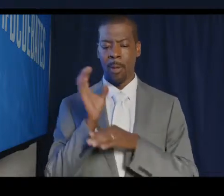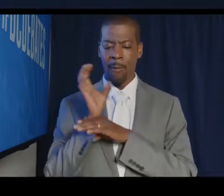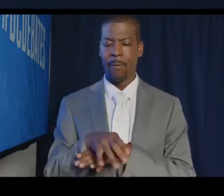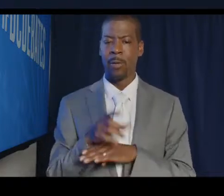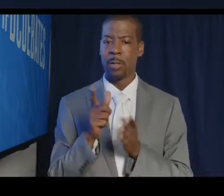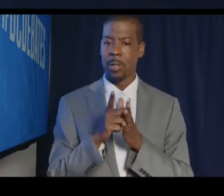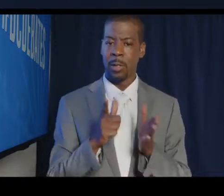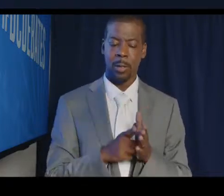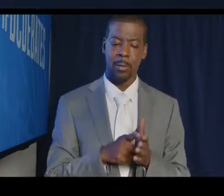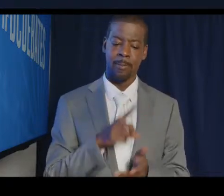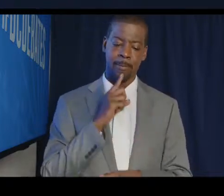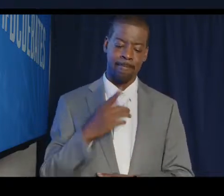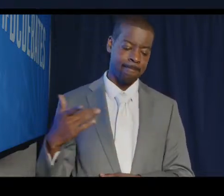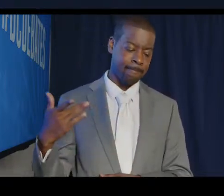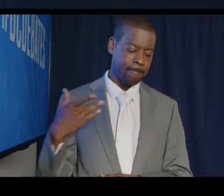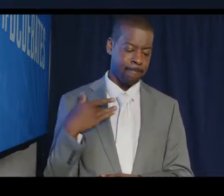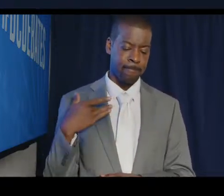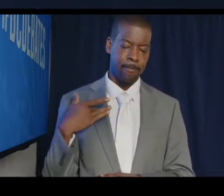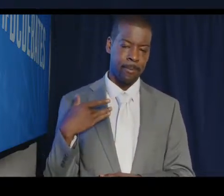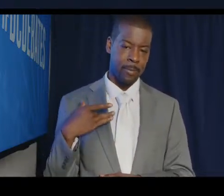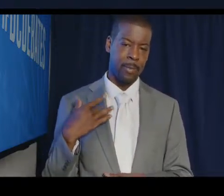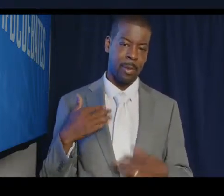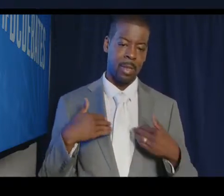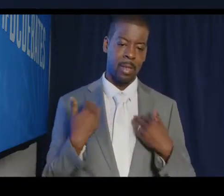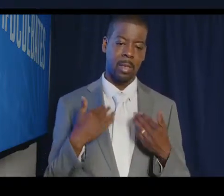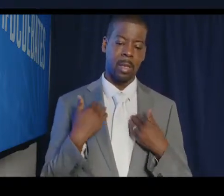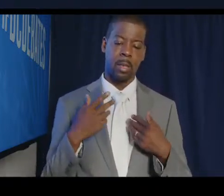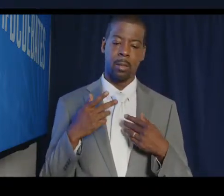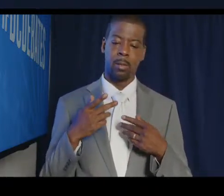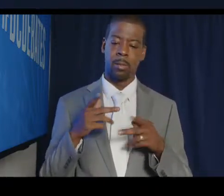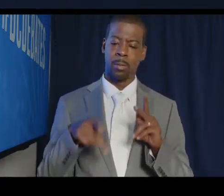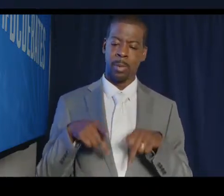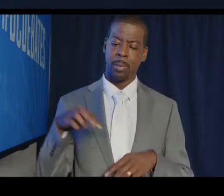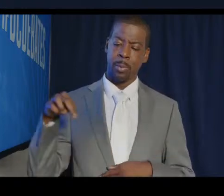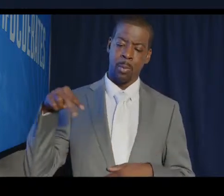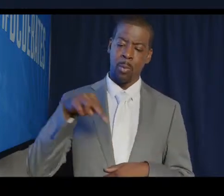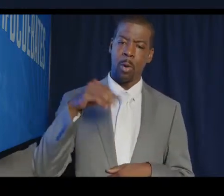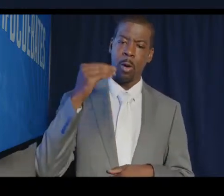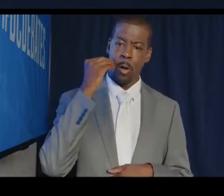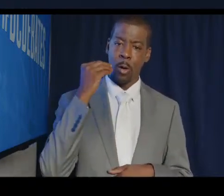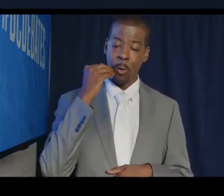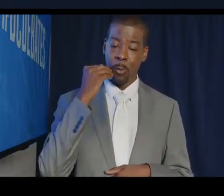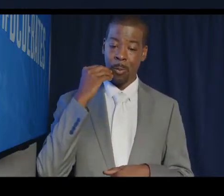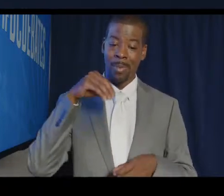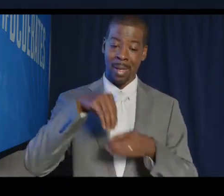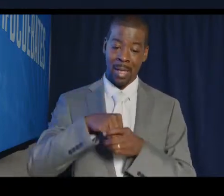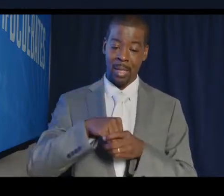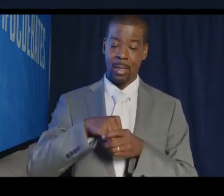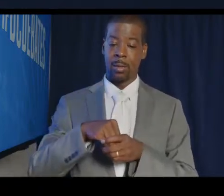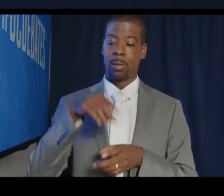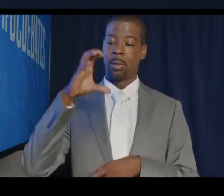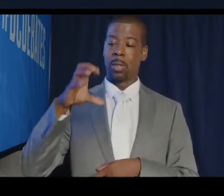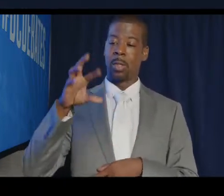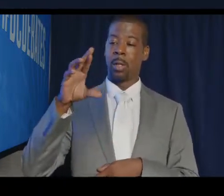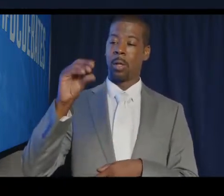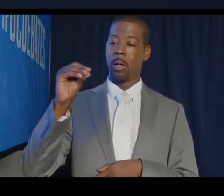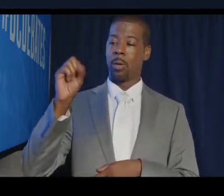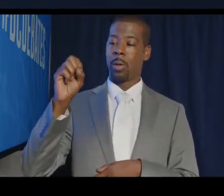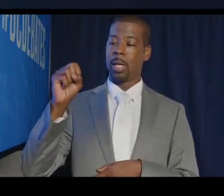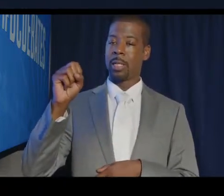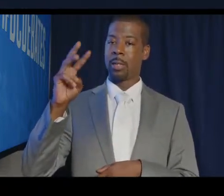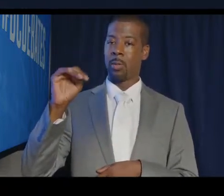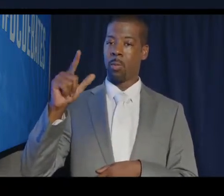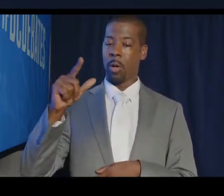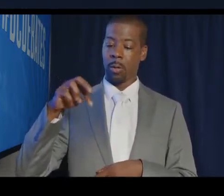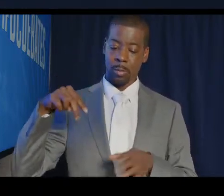It breaks my heart, the idea that a young person who is walking home from school in the crosswalk now can't walk because